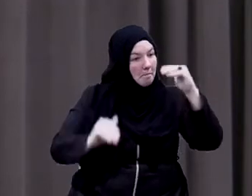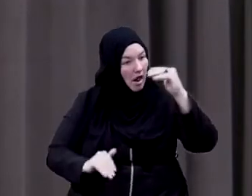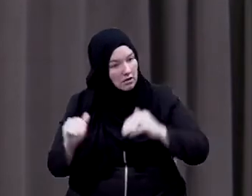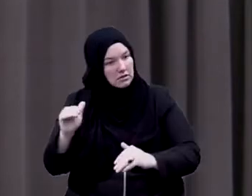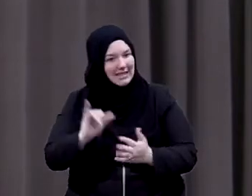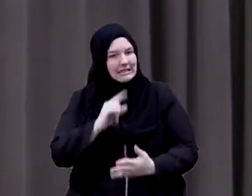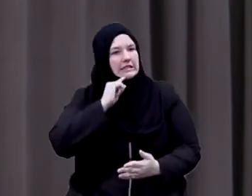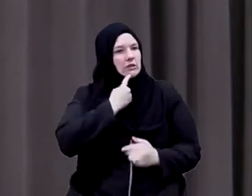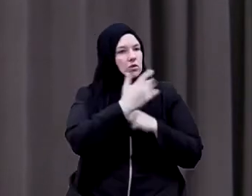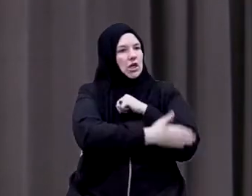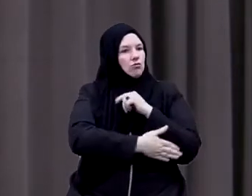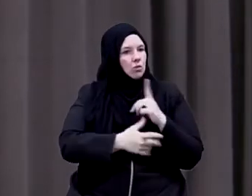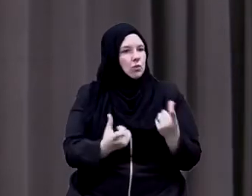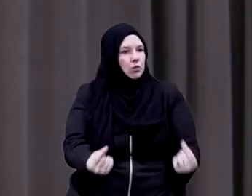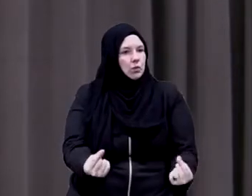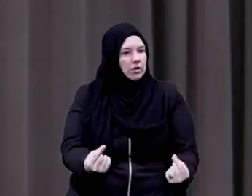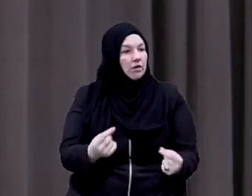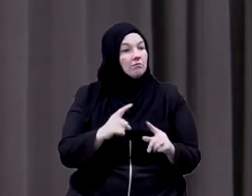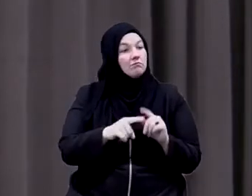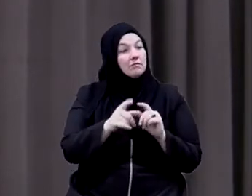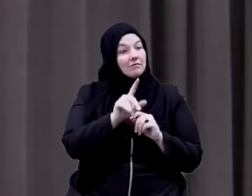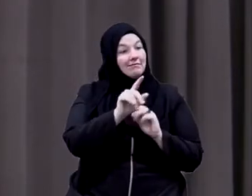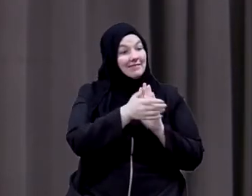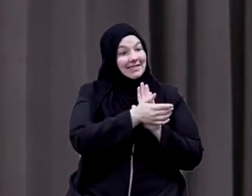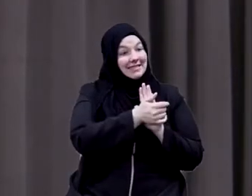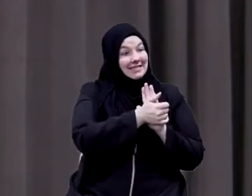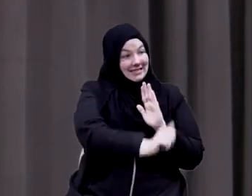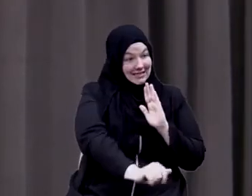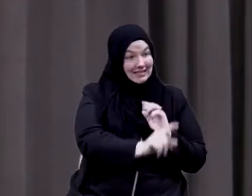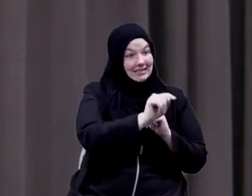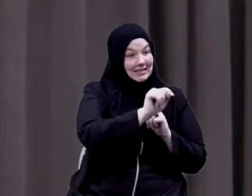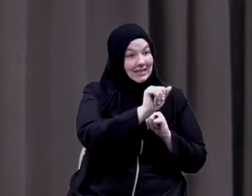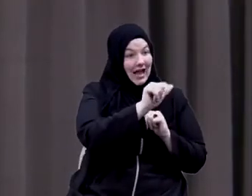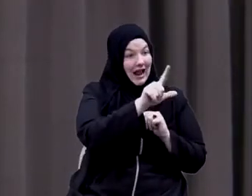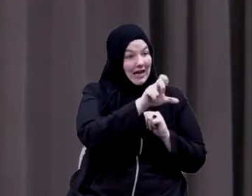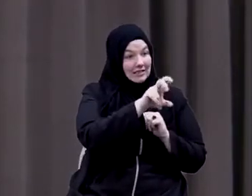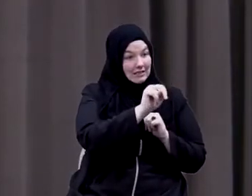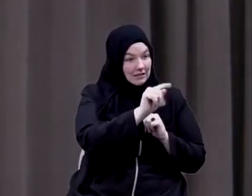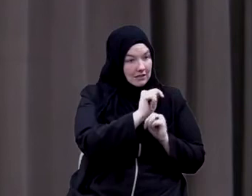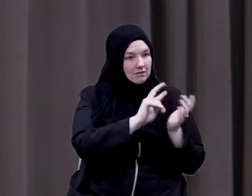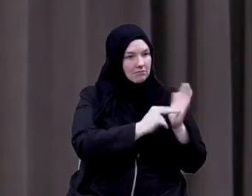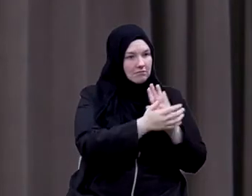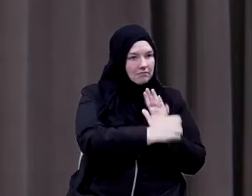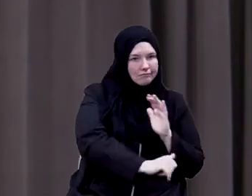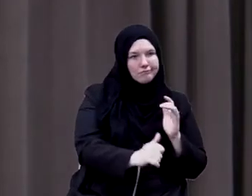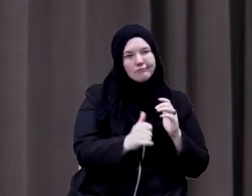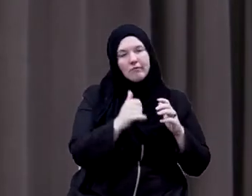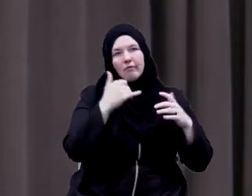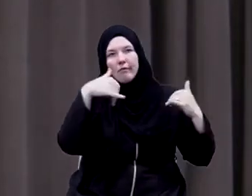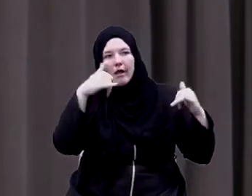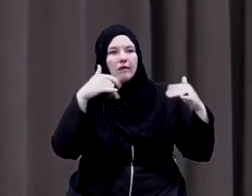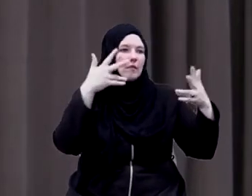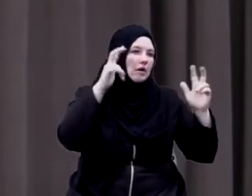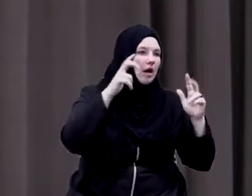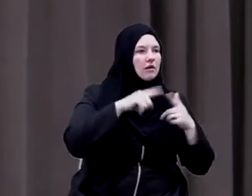nations do. The talent capital in the West now can